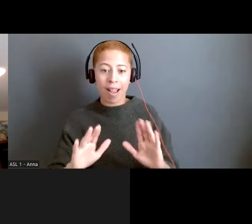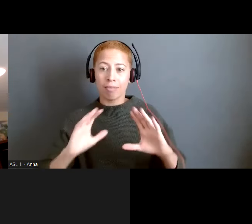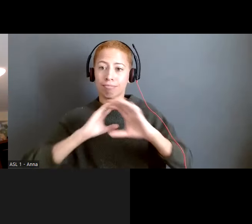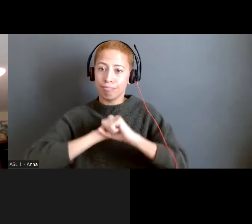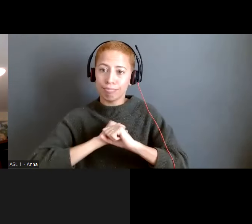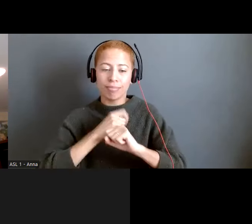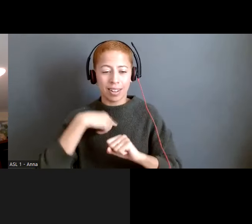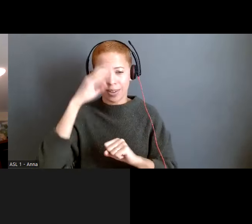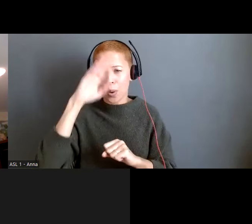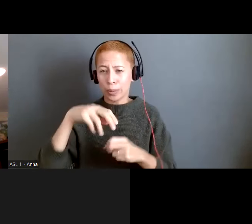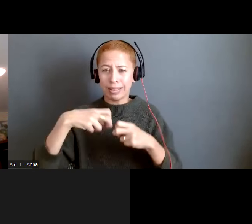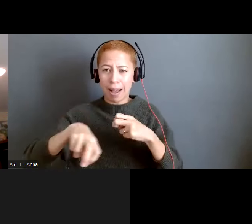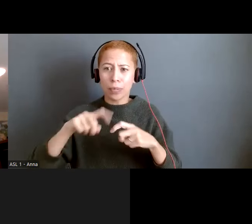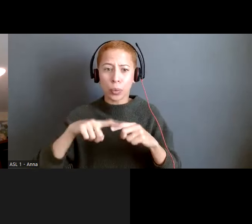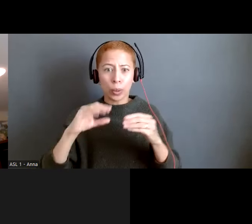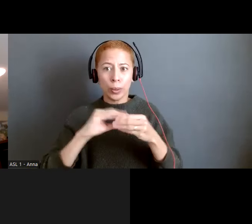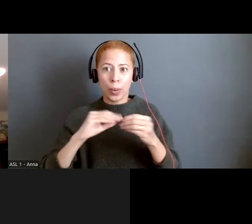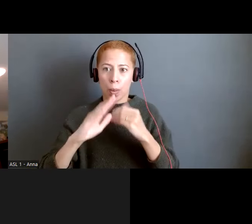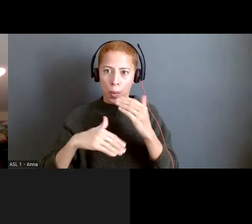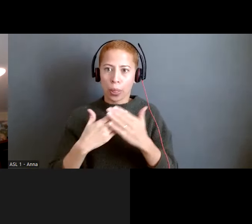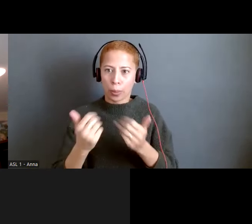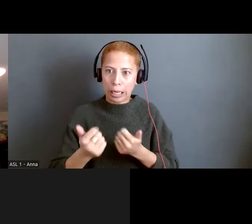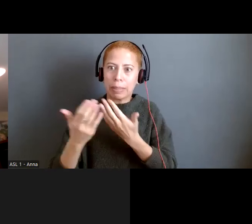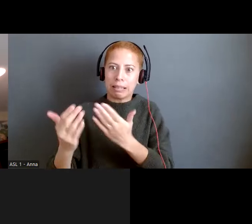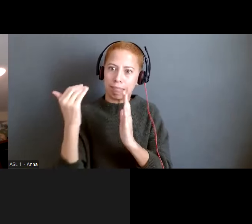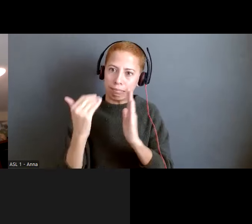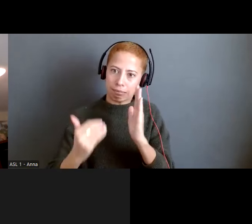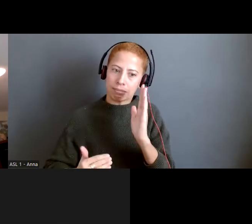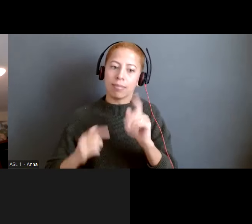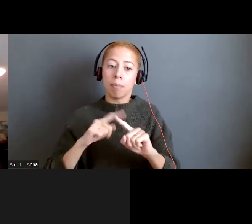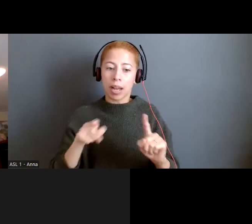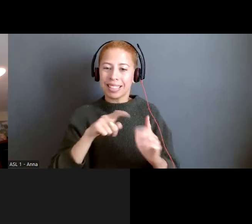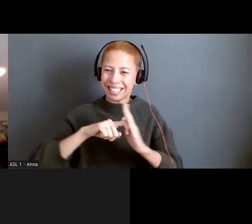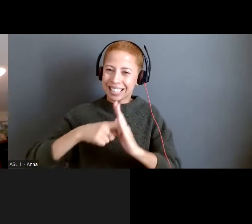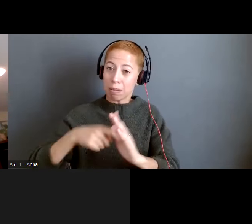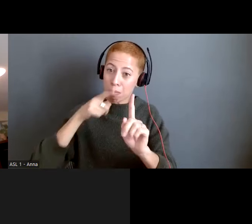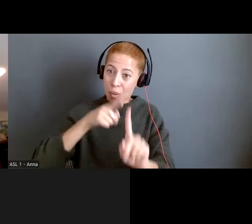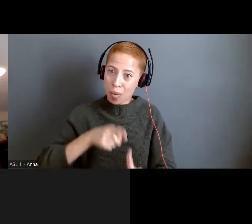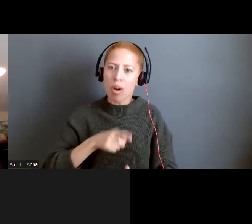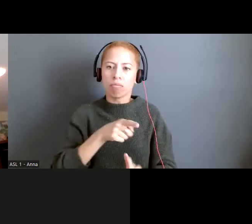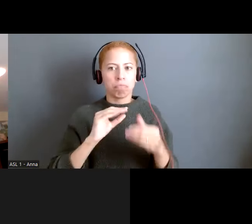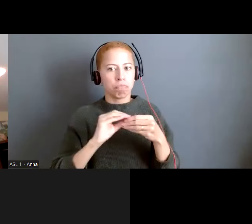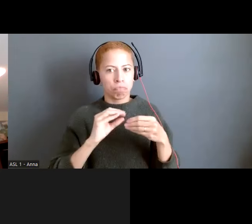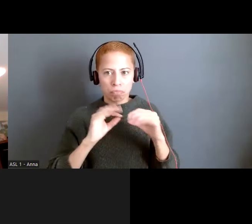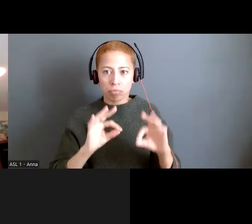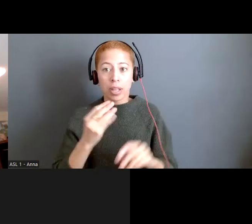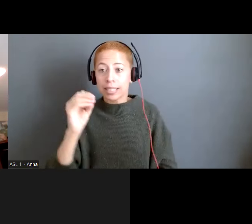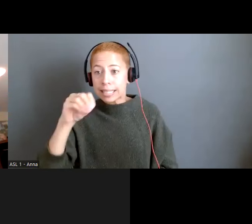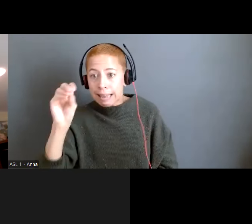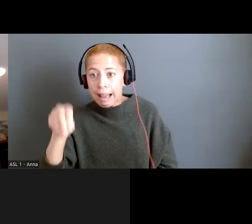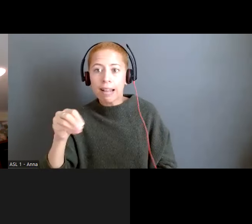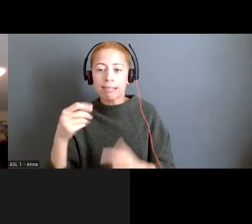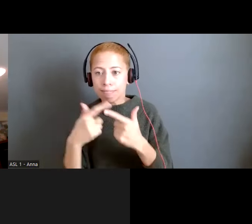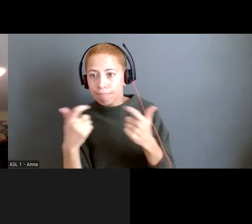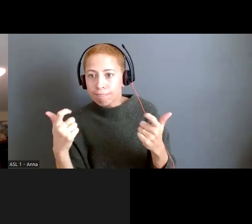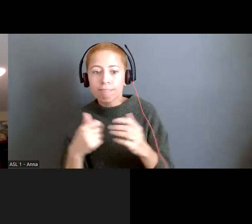the recommendations, but I think you hit on some really key factors and some of the stats. I know when we get to the end, there was some